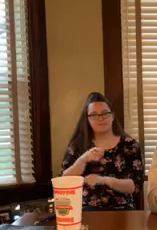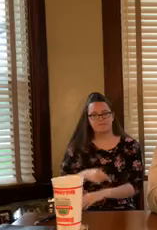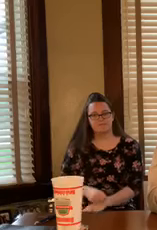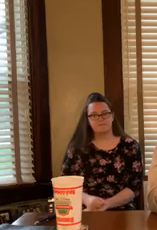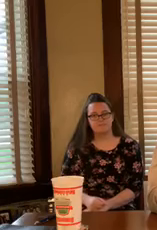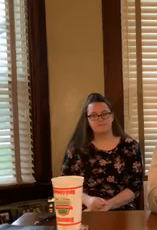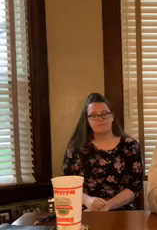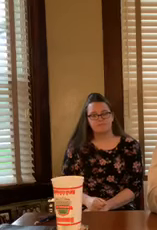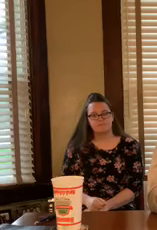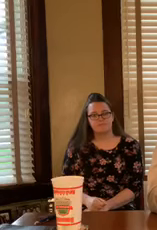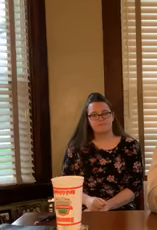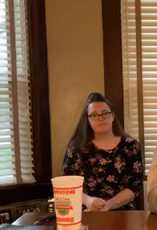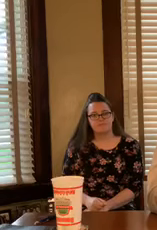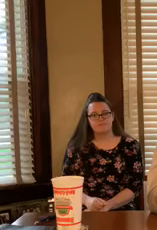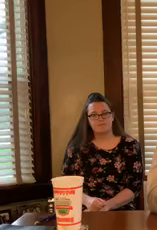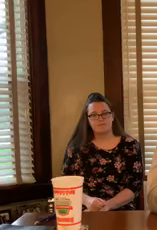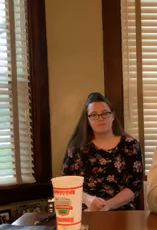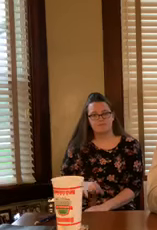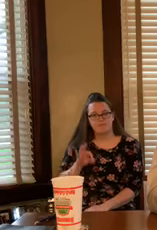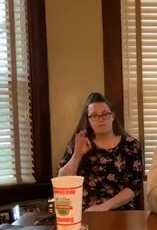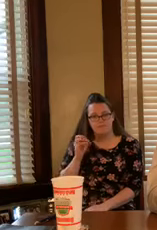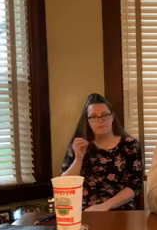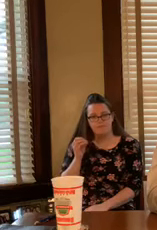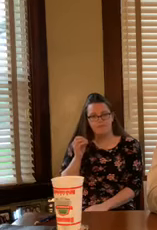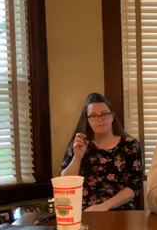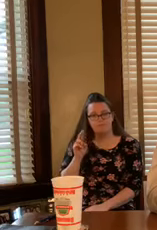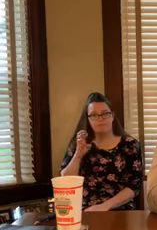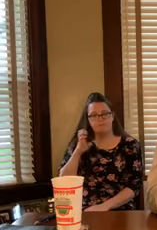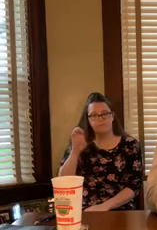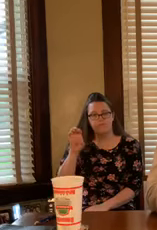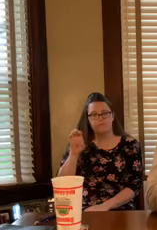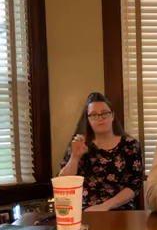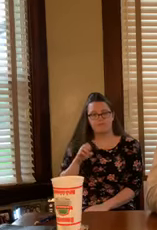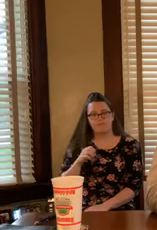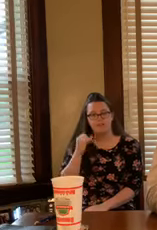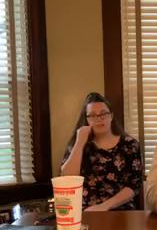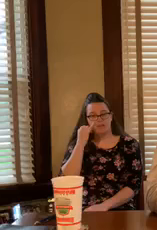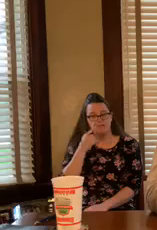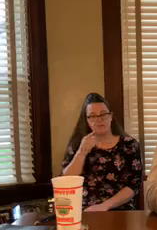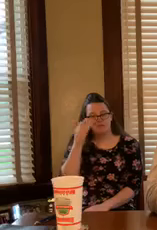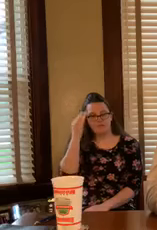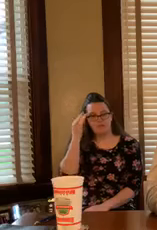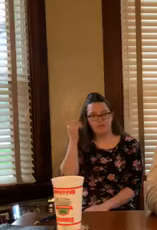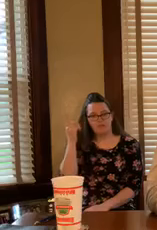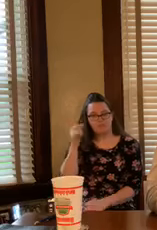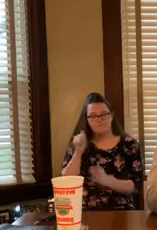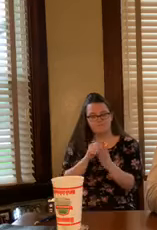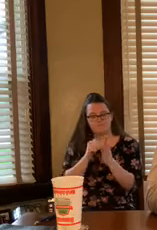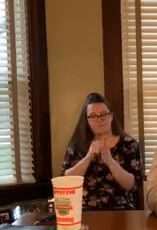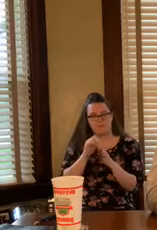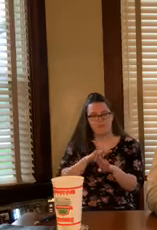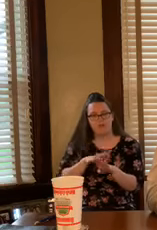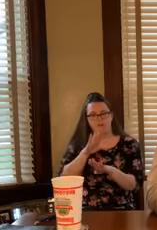But oh, if you could understand that he's outside the door of your heart right now knocking.